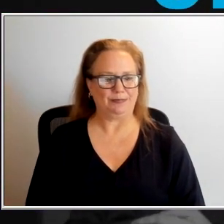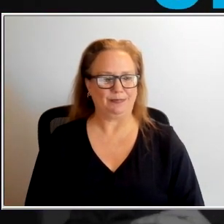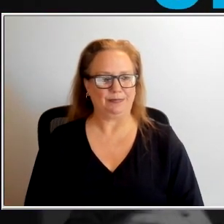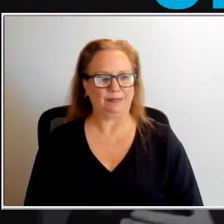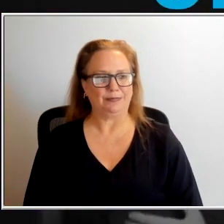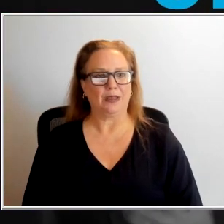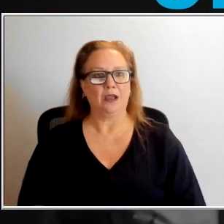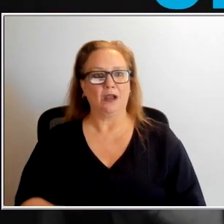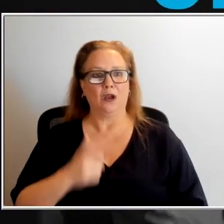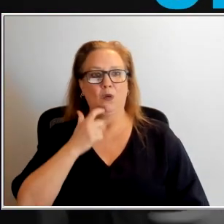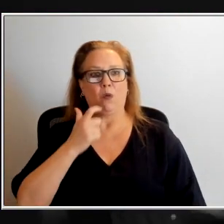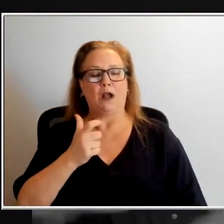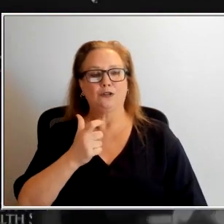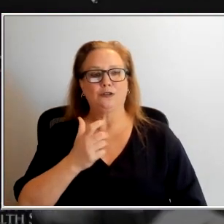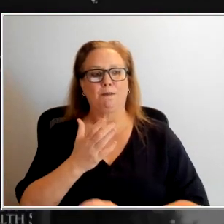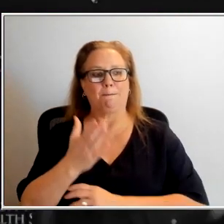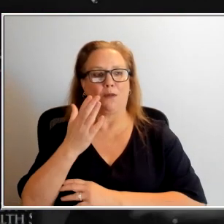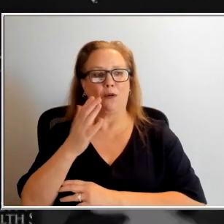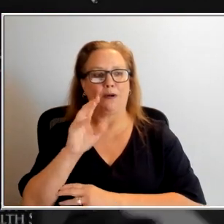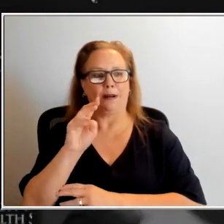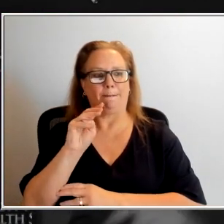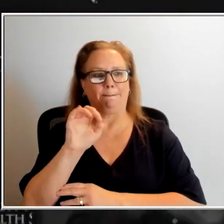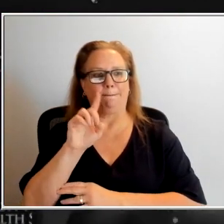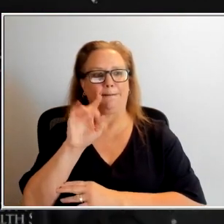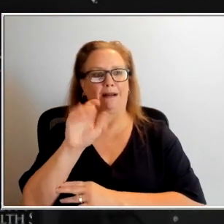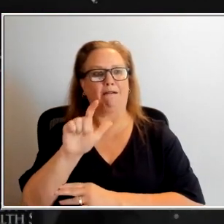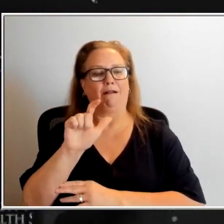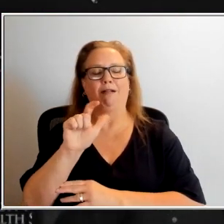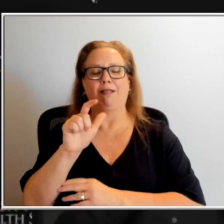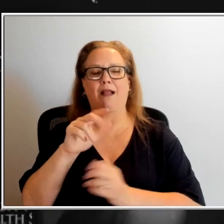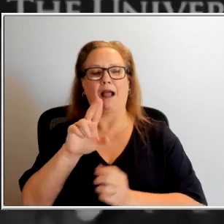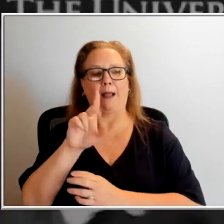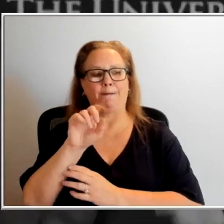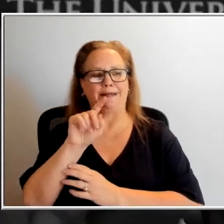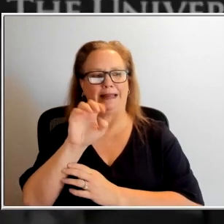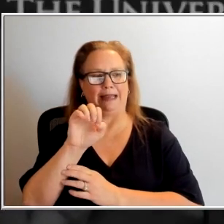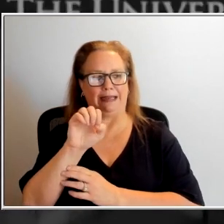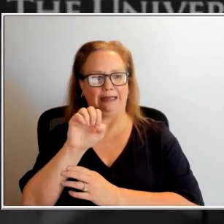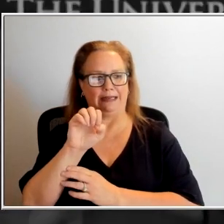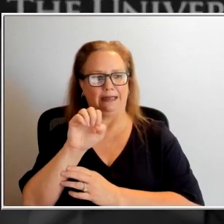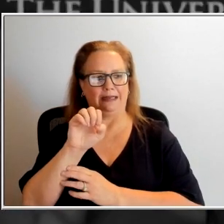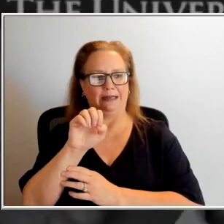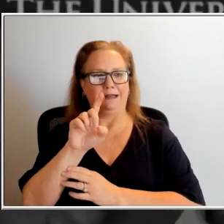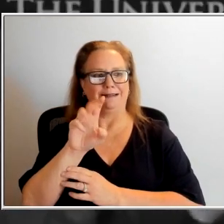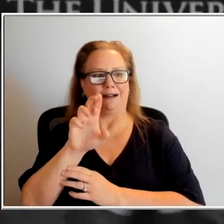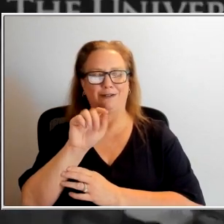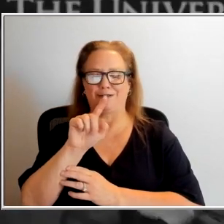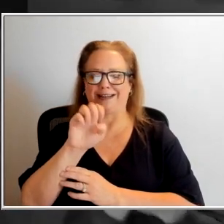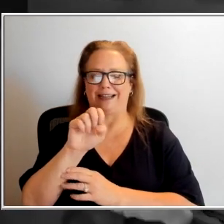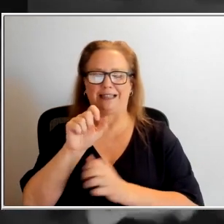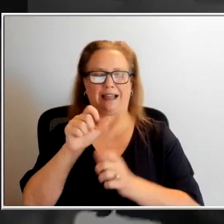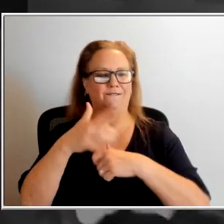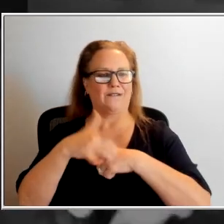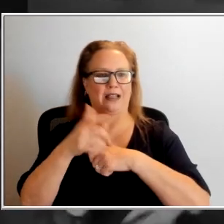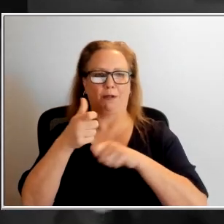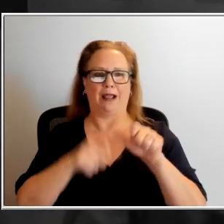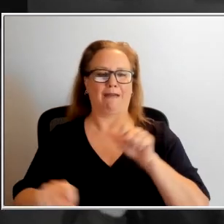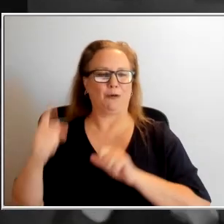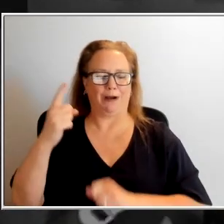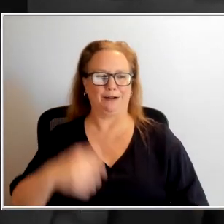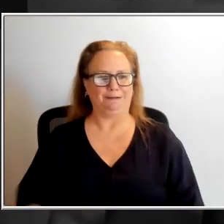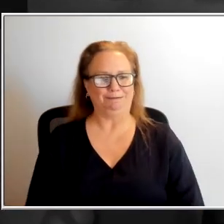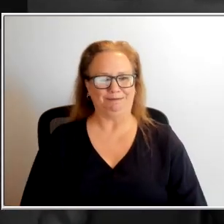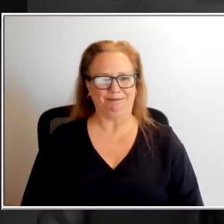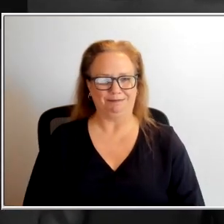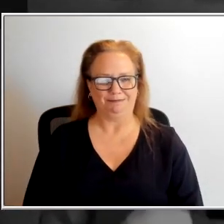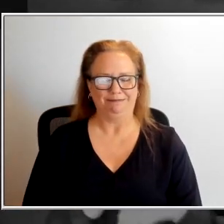Subscribe to our morning medical update and open mics with Dr. Stites podcasts. Now, everywhere podcasts are available.